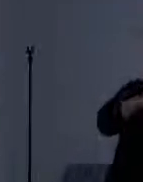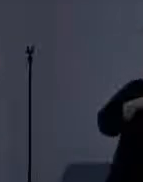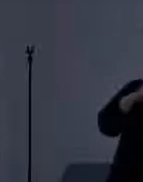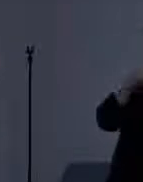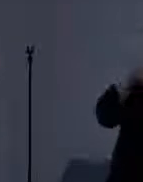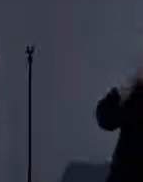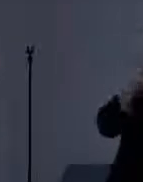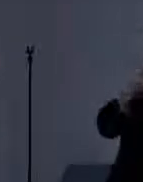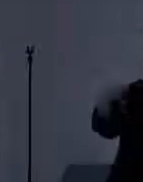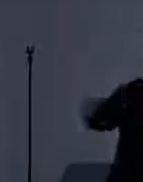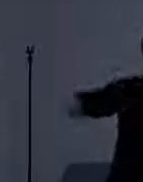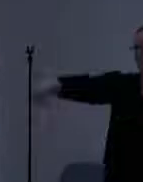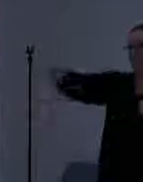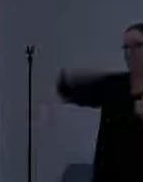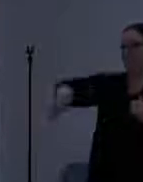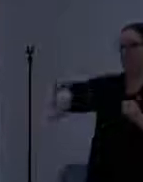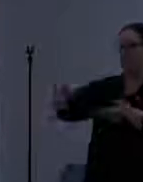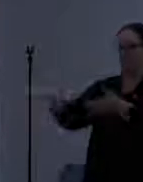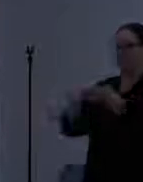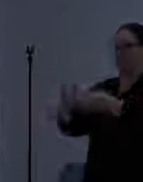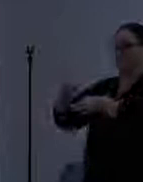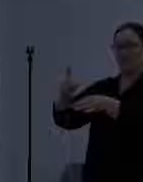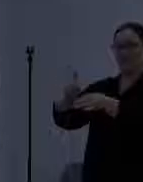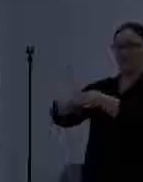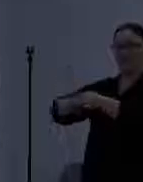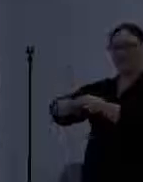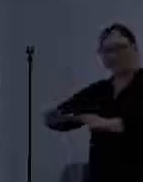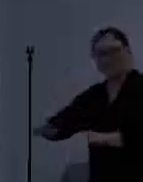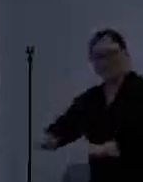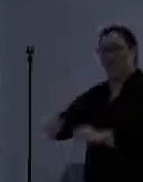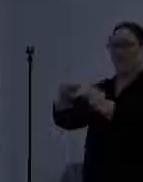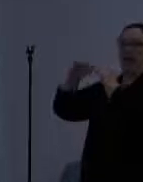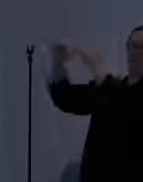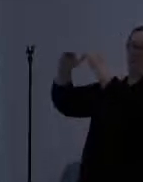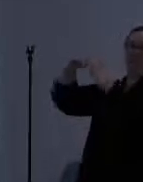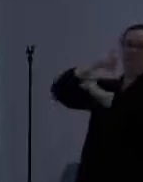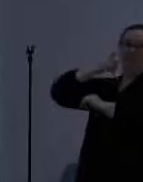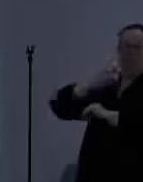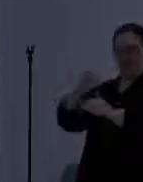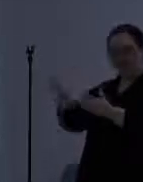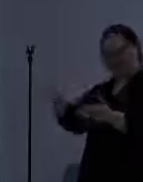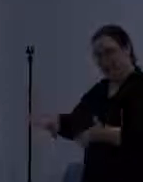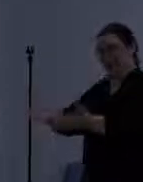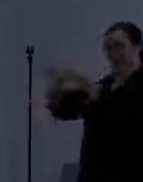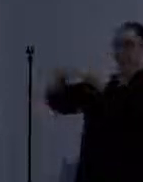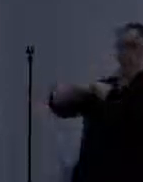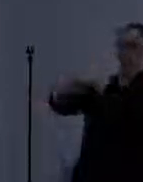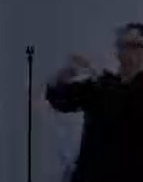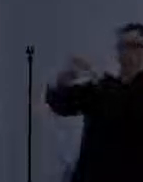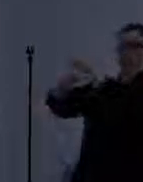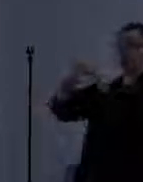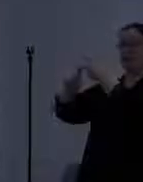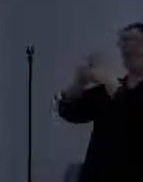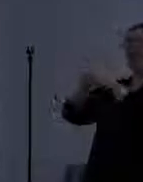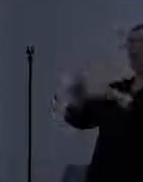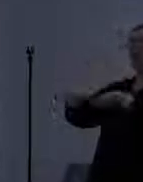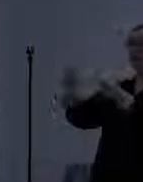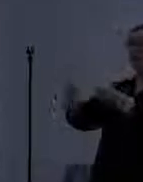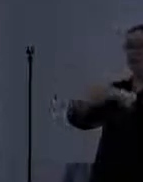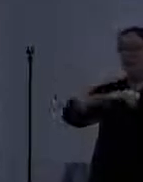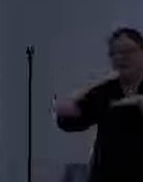lift the quality of services across the whole sector. So when we're banning providers